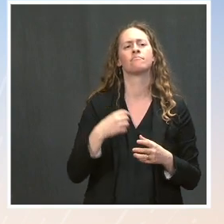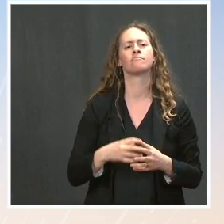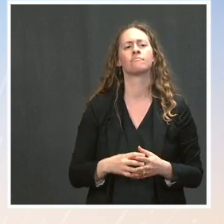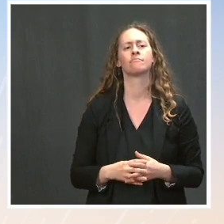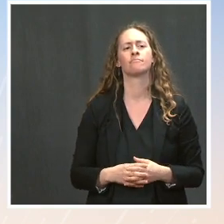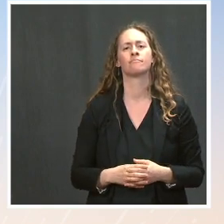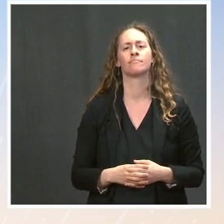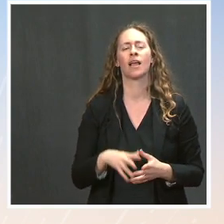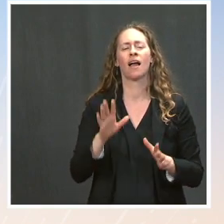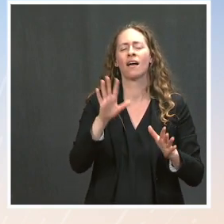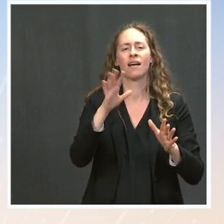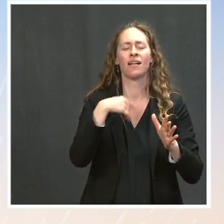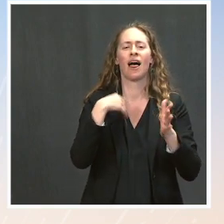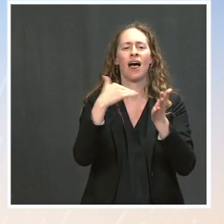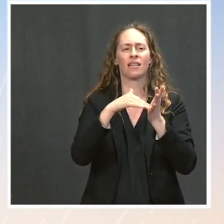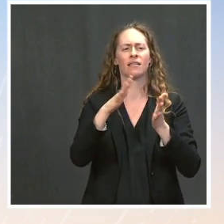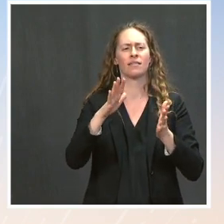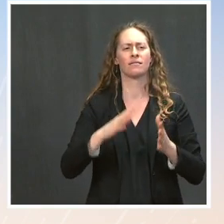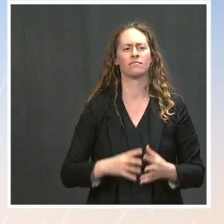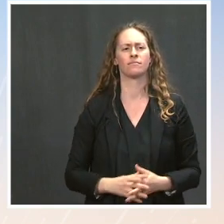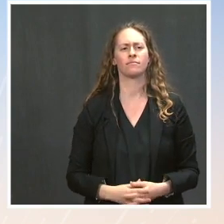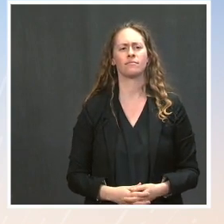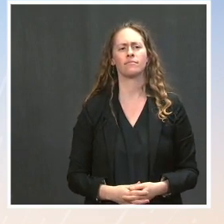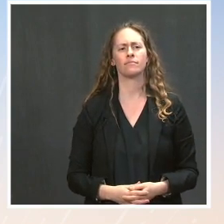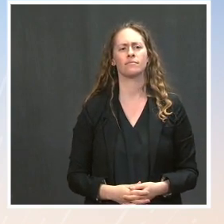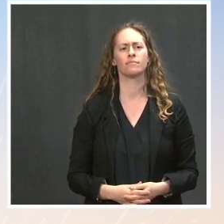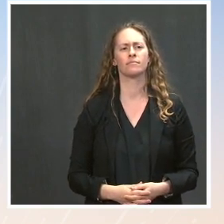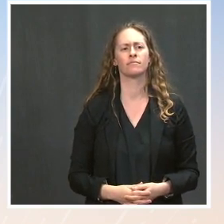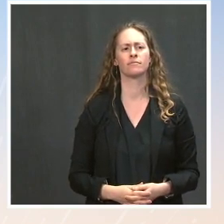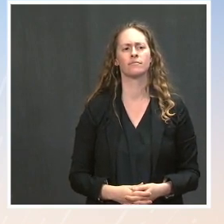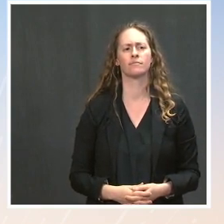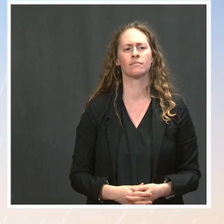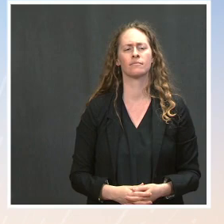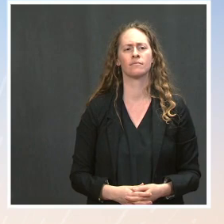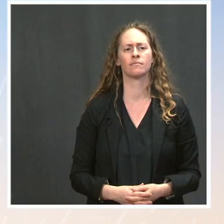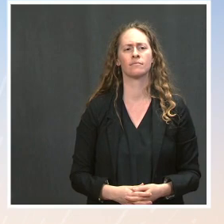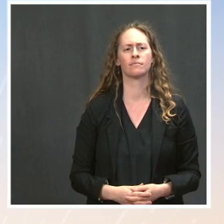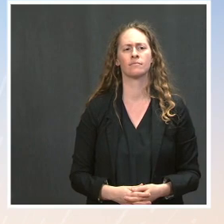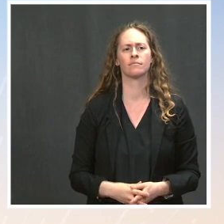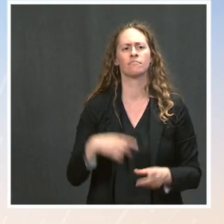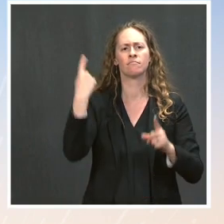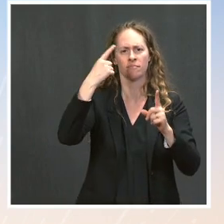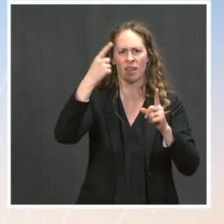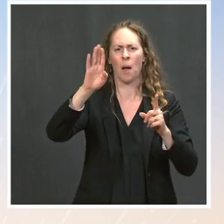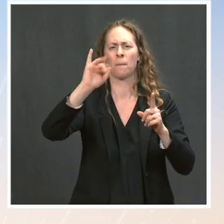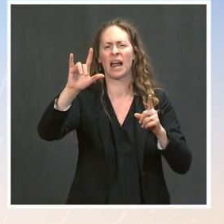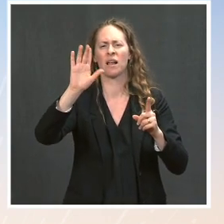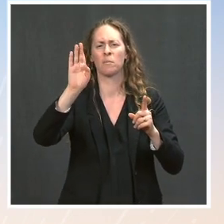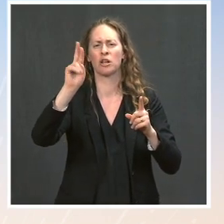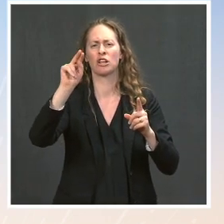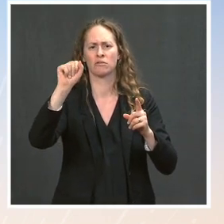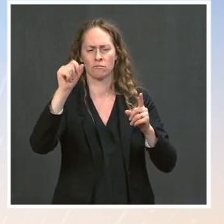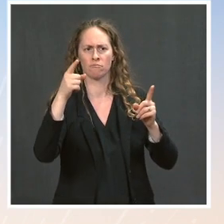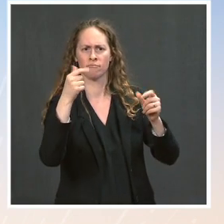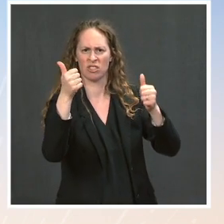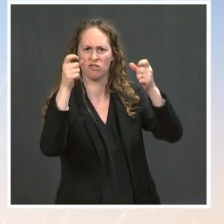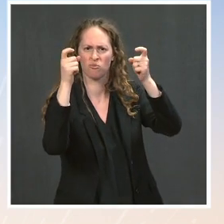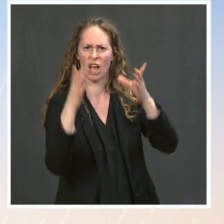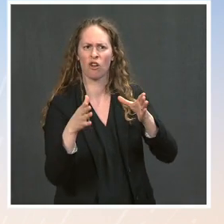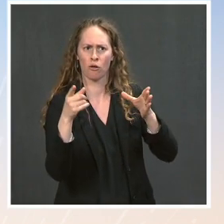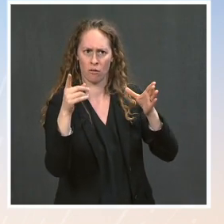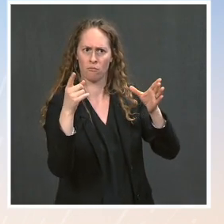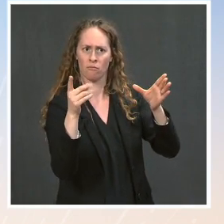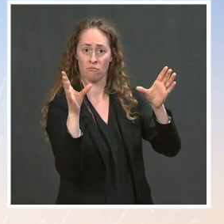CIA Director Bill Burns was in Iraq in Baghdad meeting with Iranian officials in the foreign